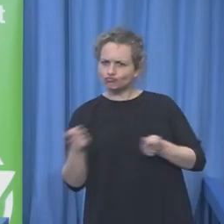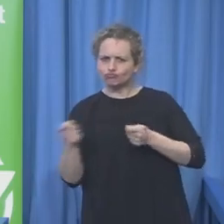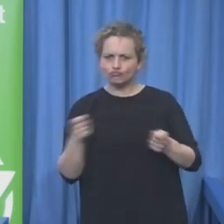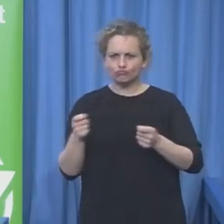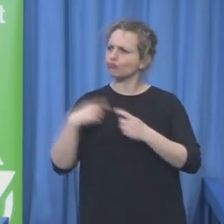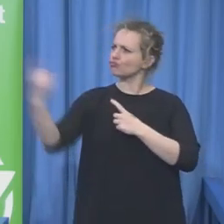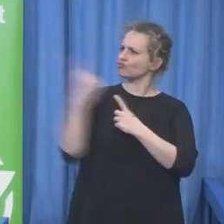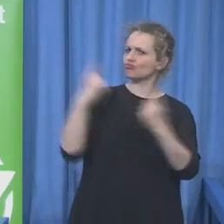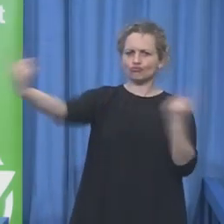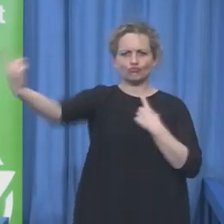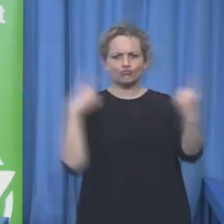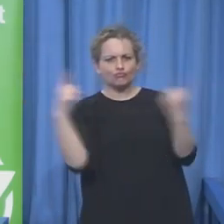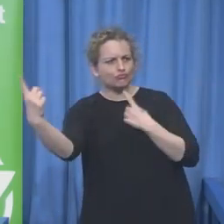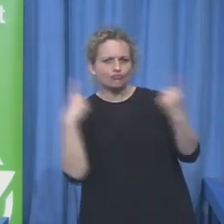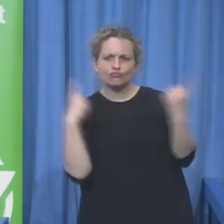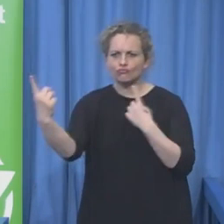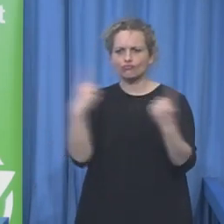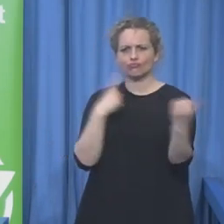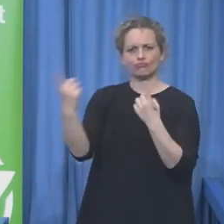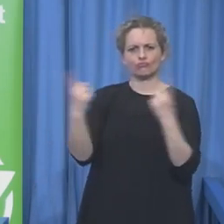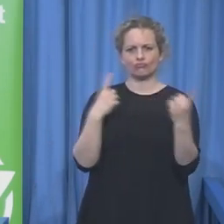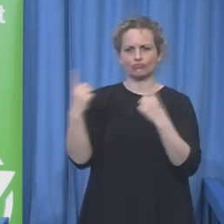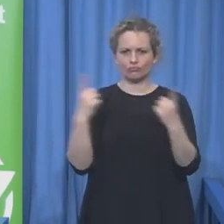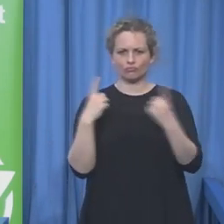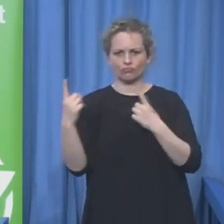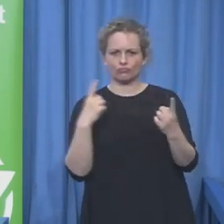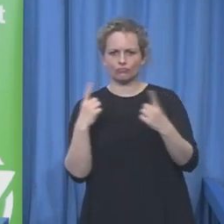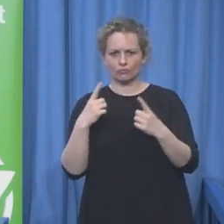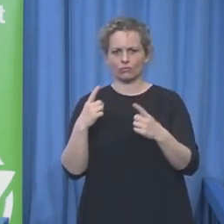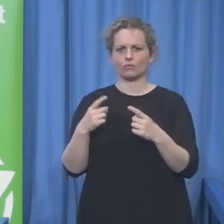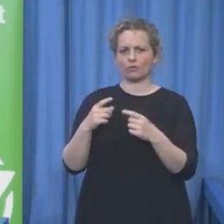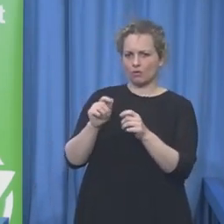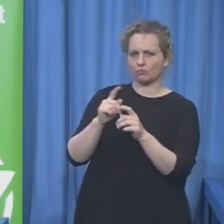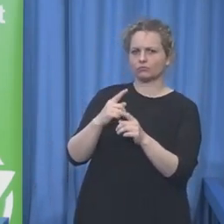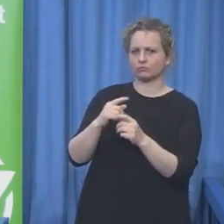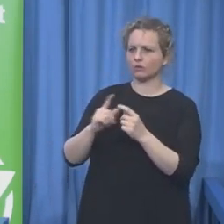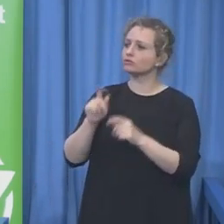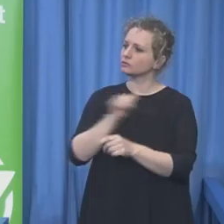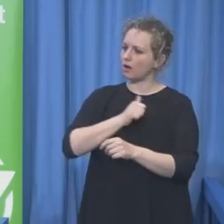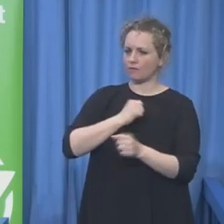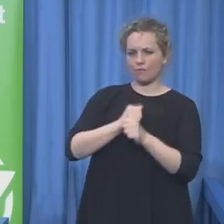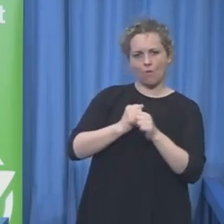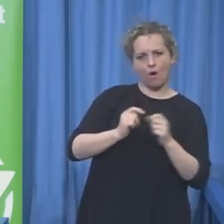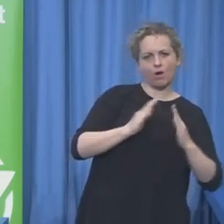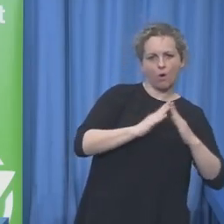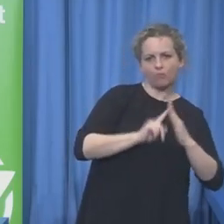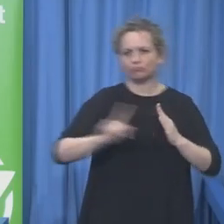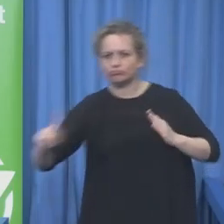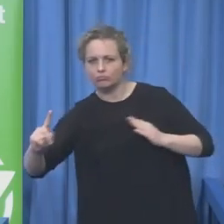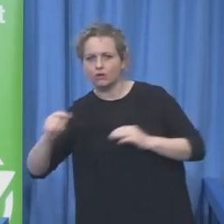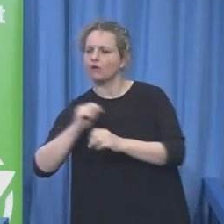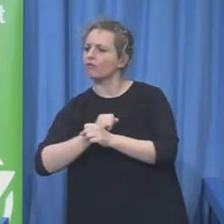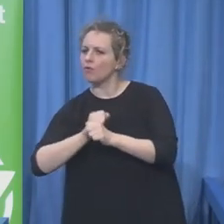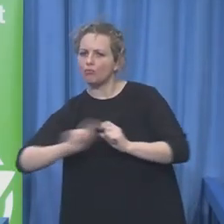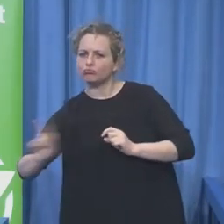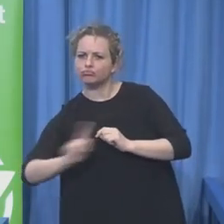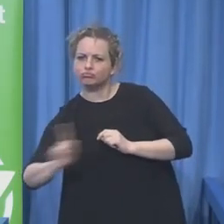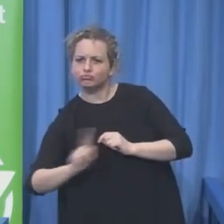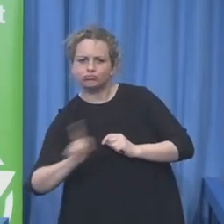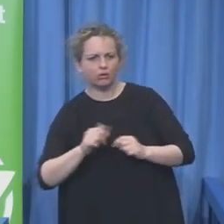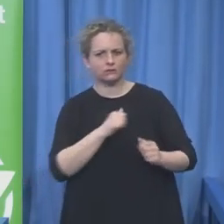we have a lot. After 15 years of exclusively providing community-based supported employment, as I mentioned